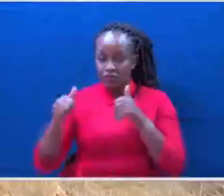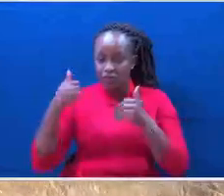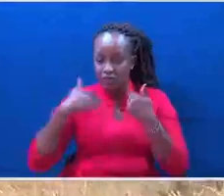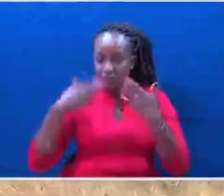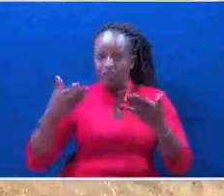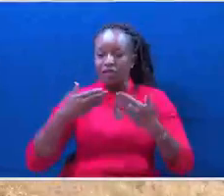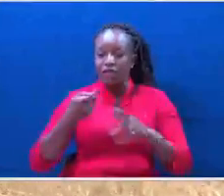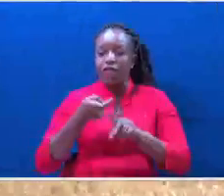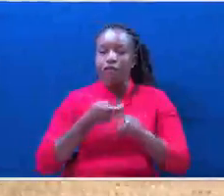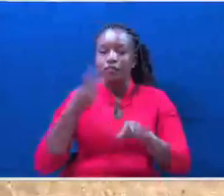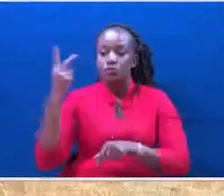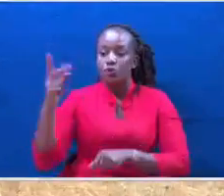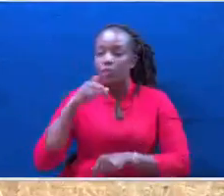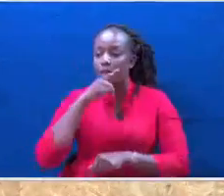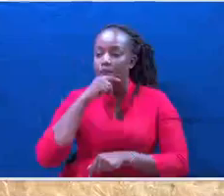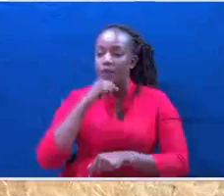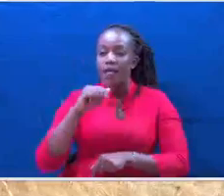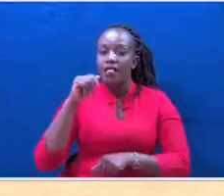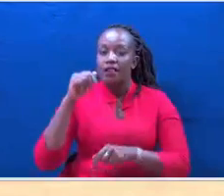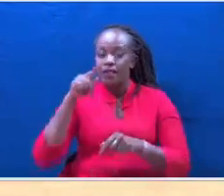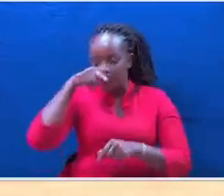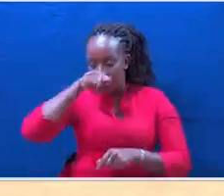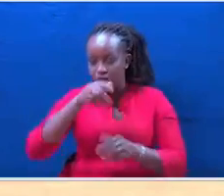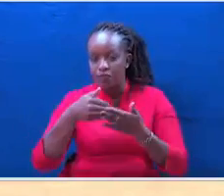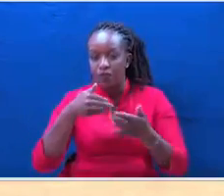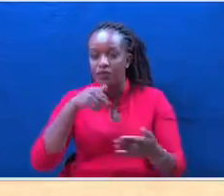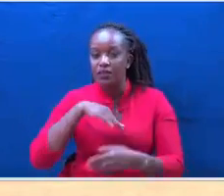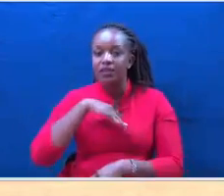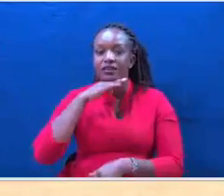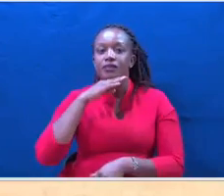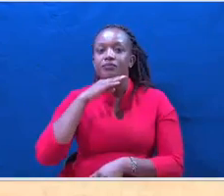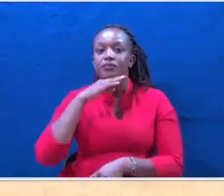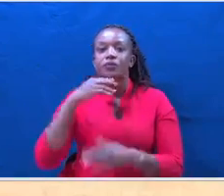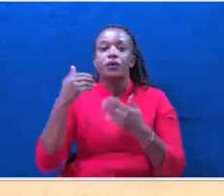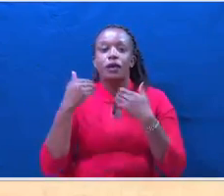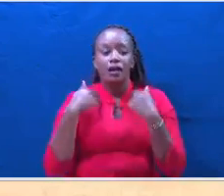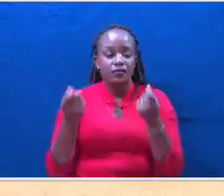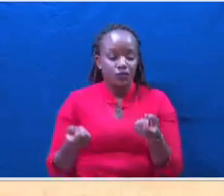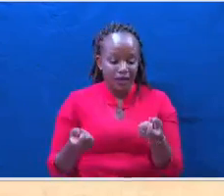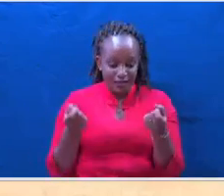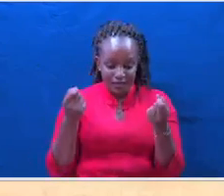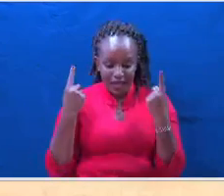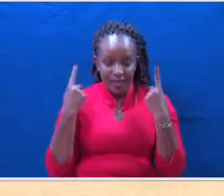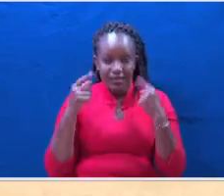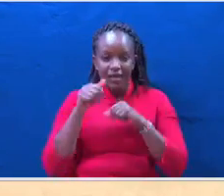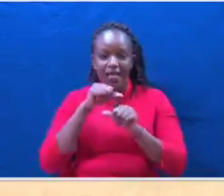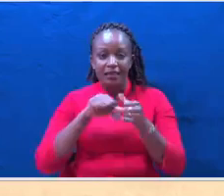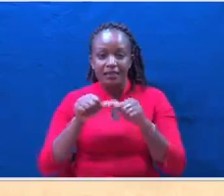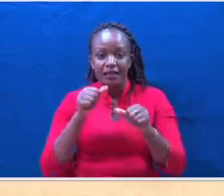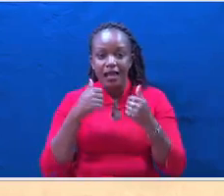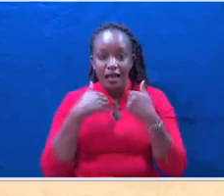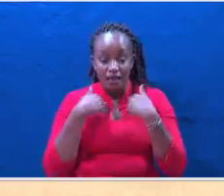white rhinos before they passed on. The best thing is to take the lessons, something that scientists have taken. If they